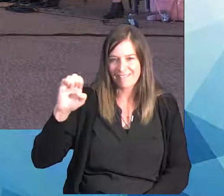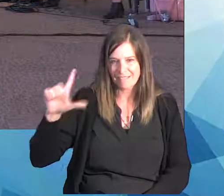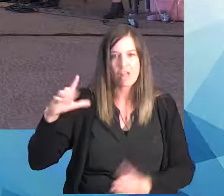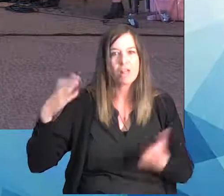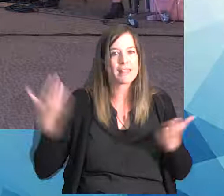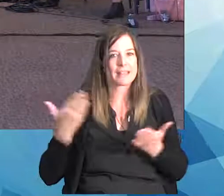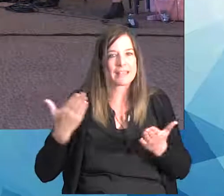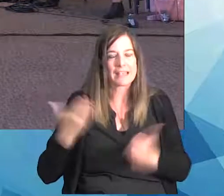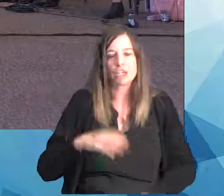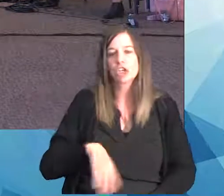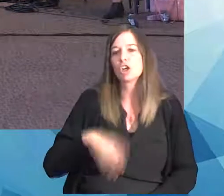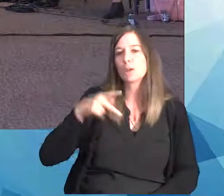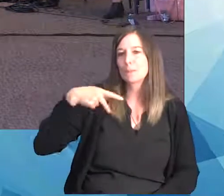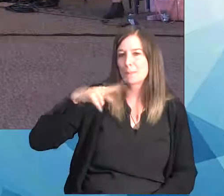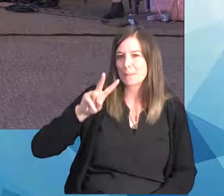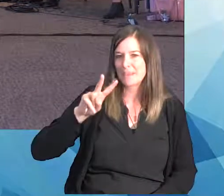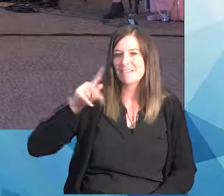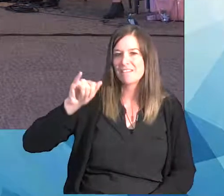Lynn Davison.